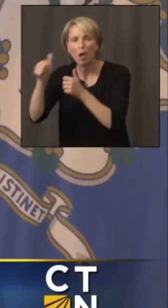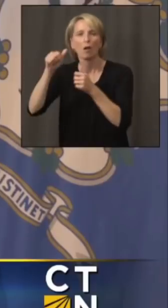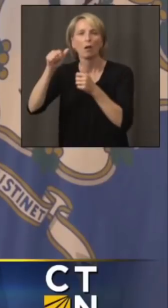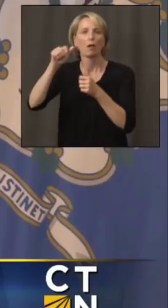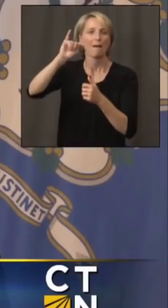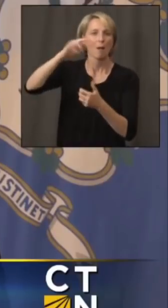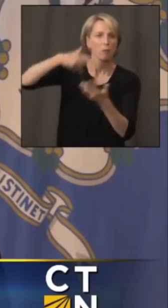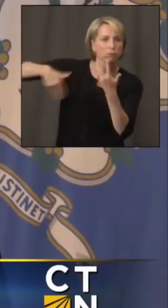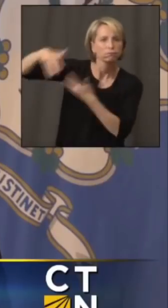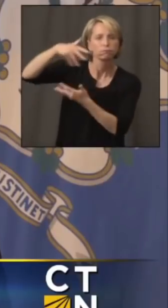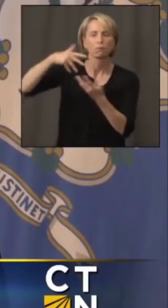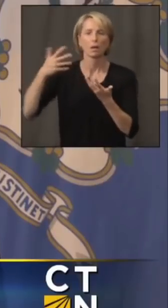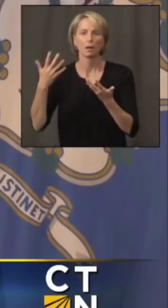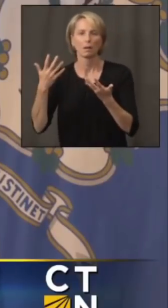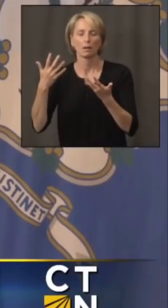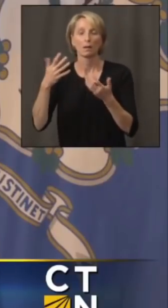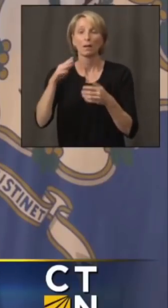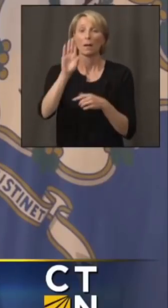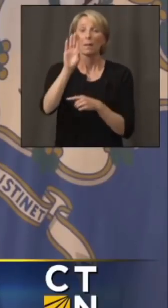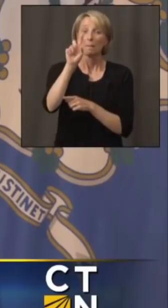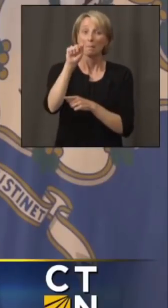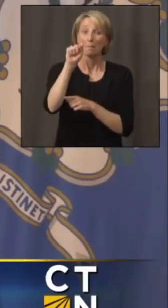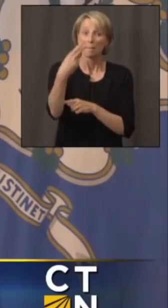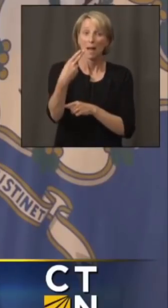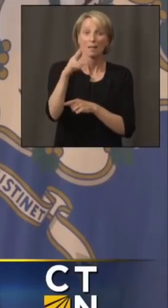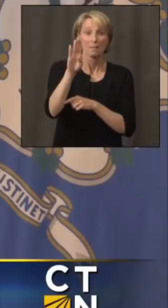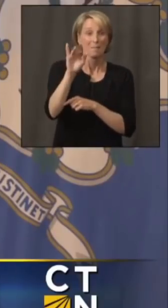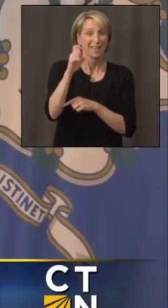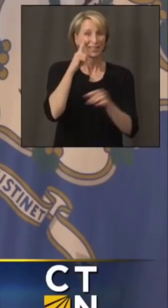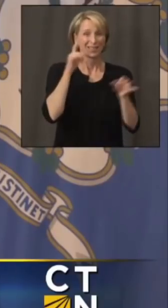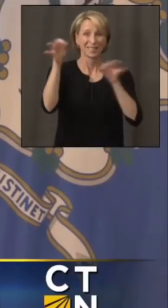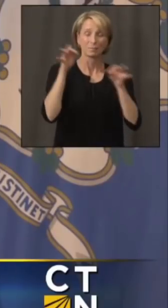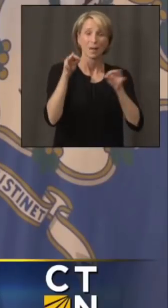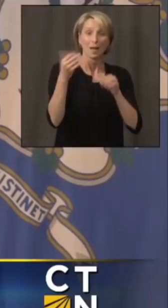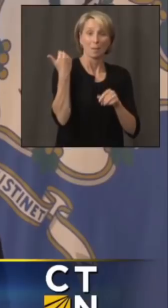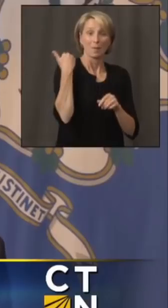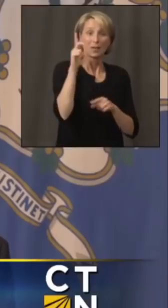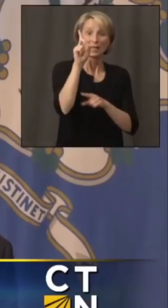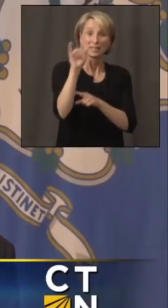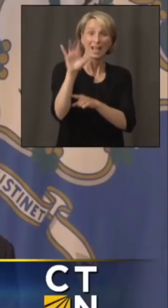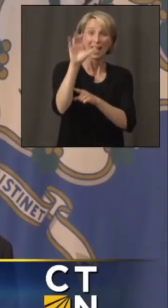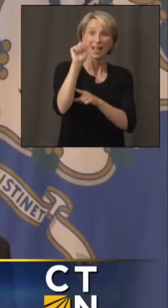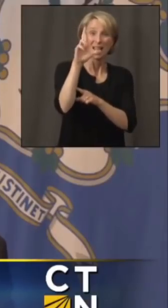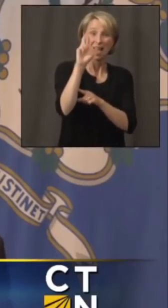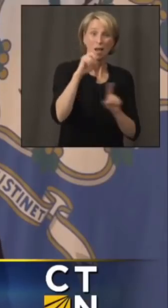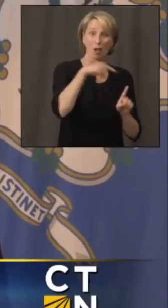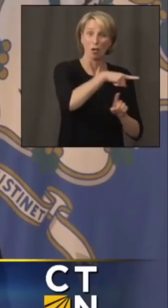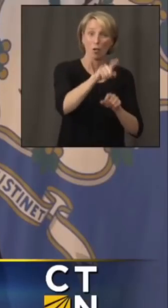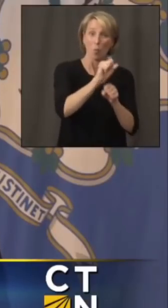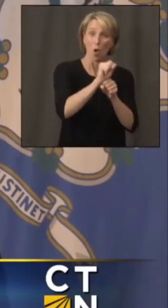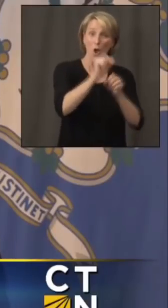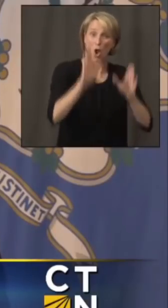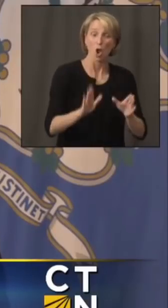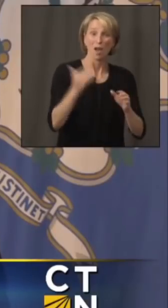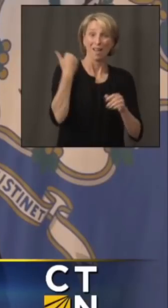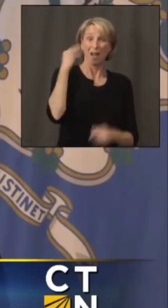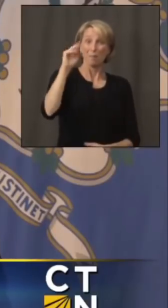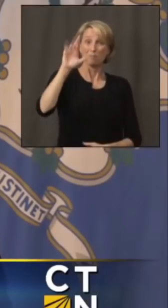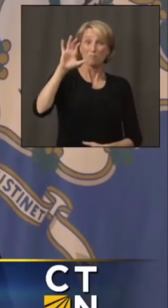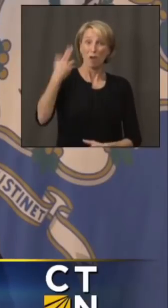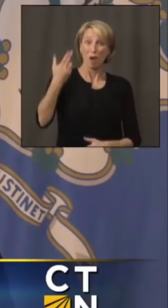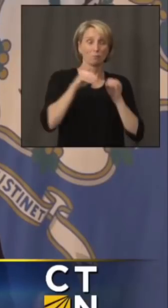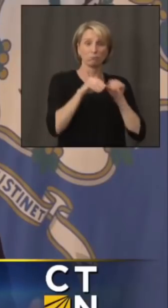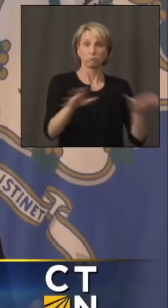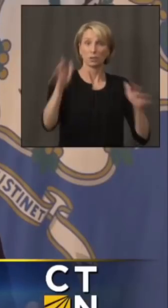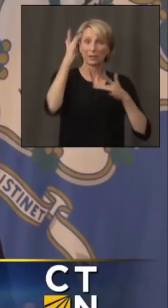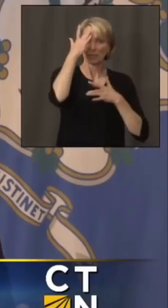they were anxious, no question about it. They were anxious at a time when we had a 20 and 30% infection rate, and they were going in, and we did everything we could to keep them